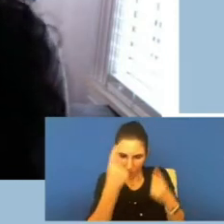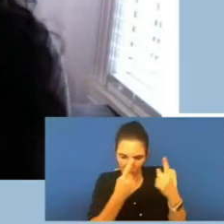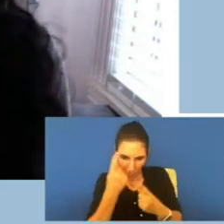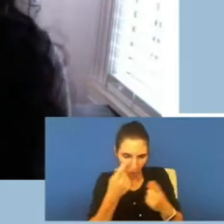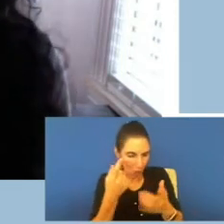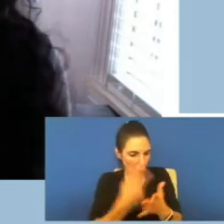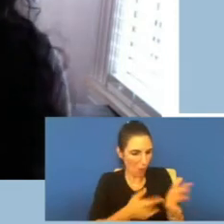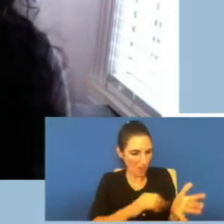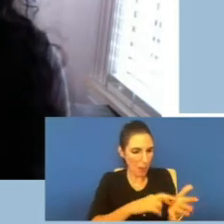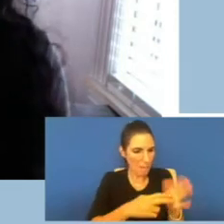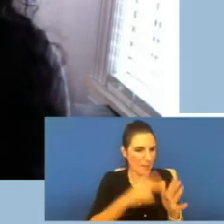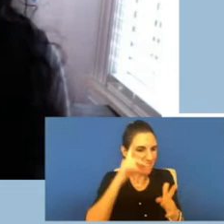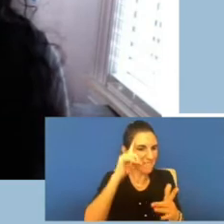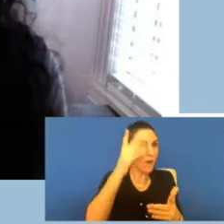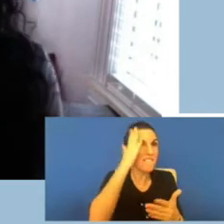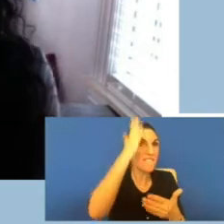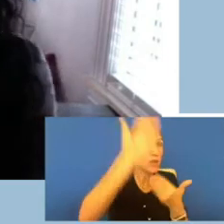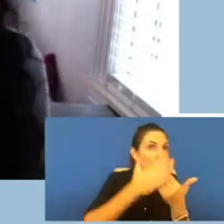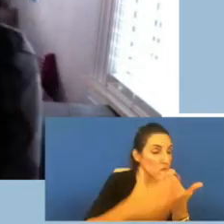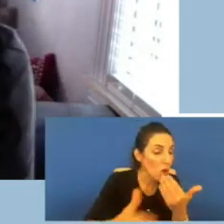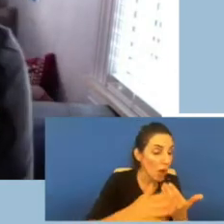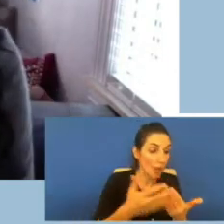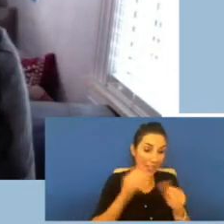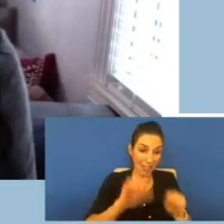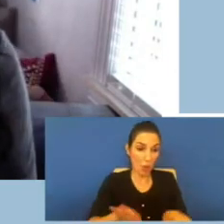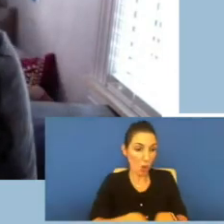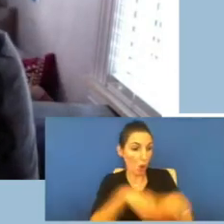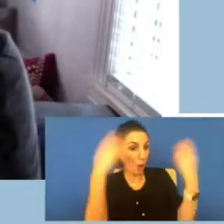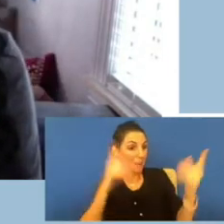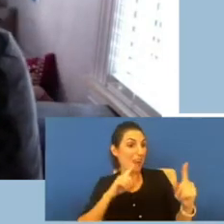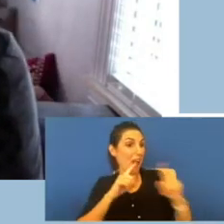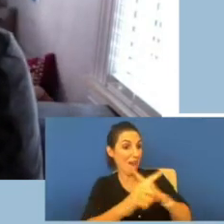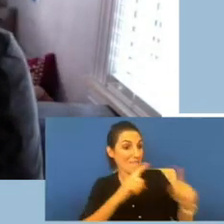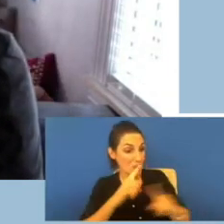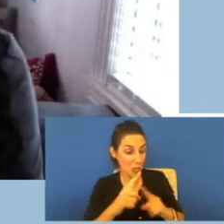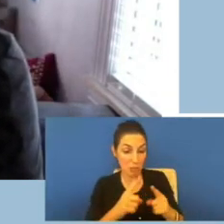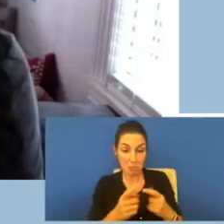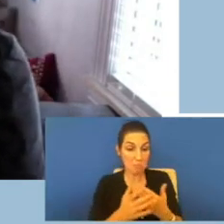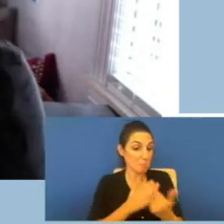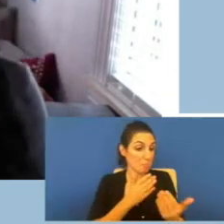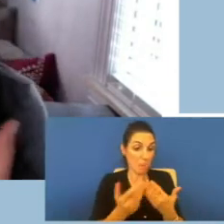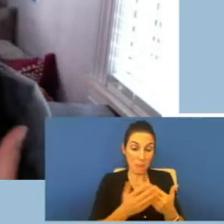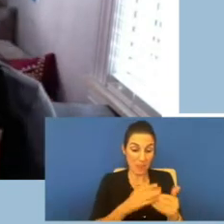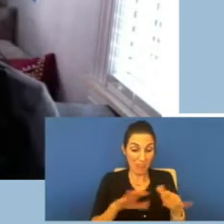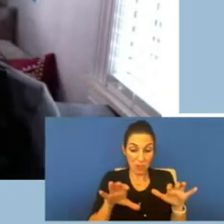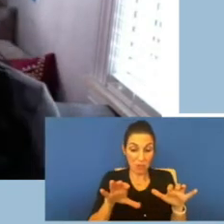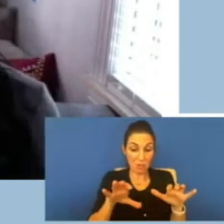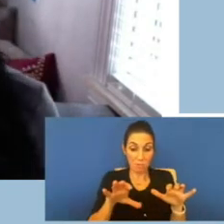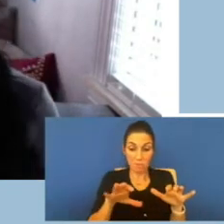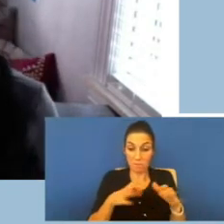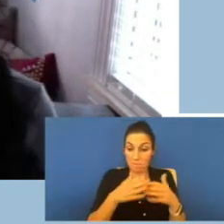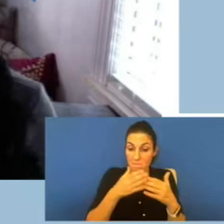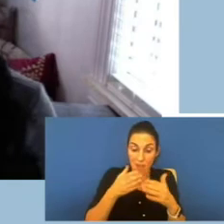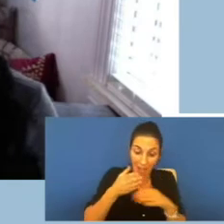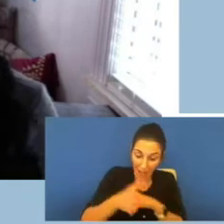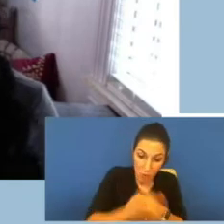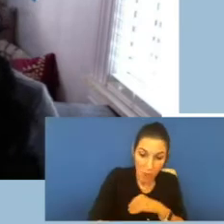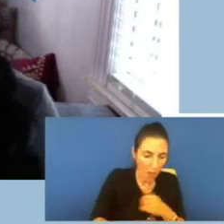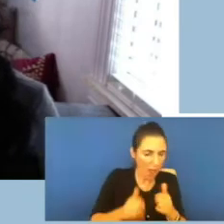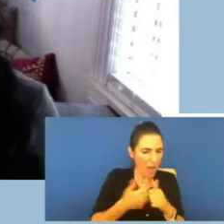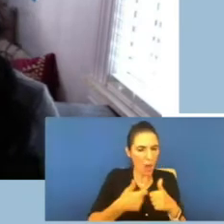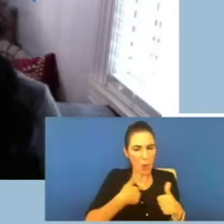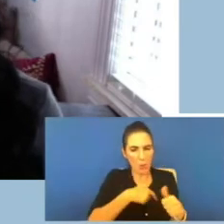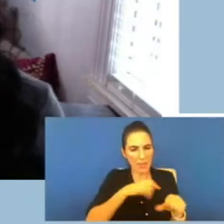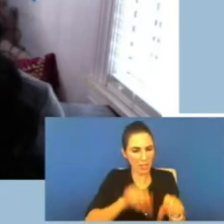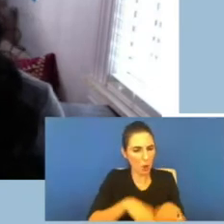open up a conversation, And even going on from that, there's a question of like, how do we open these critical